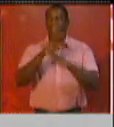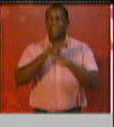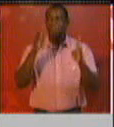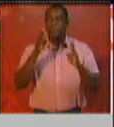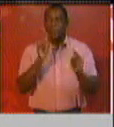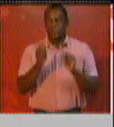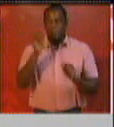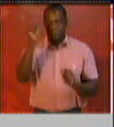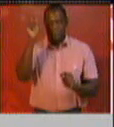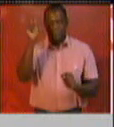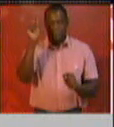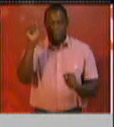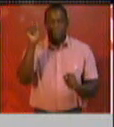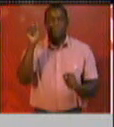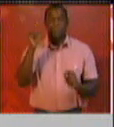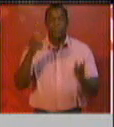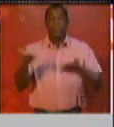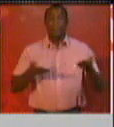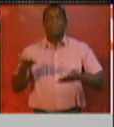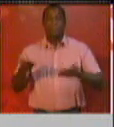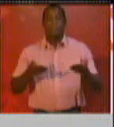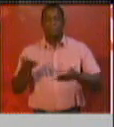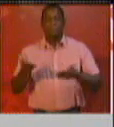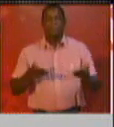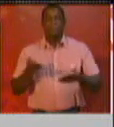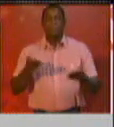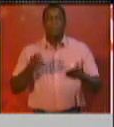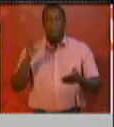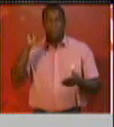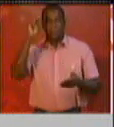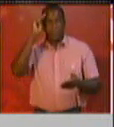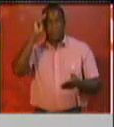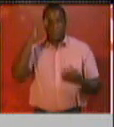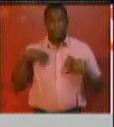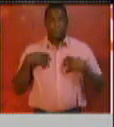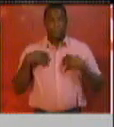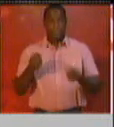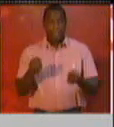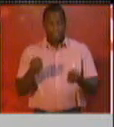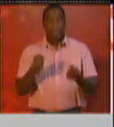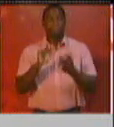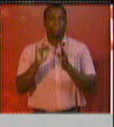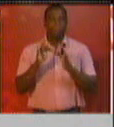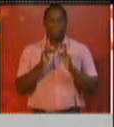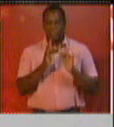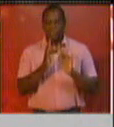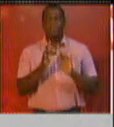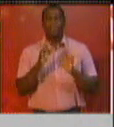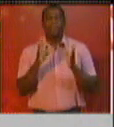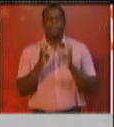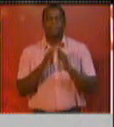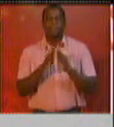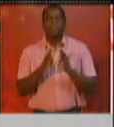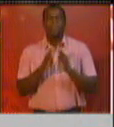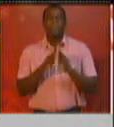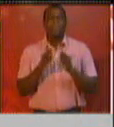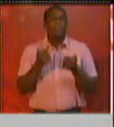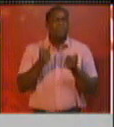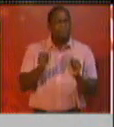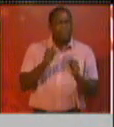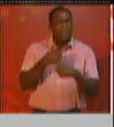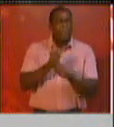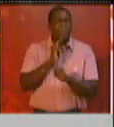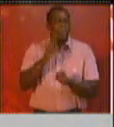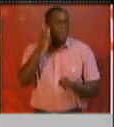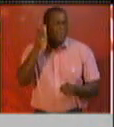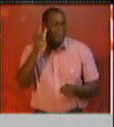Trinidad and Tobago. Welcome to the Ministry of Health's virtual media conference. Let's try that again and make sure that you hear.